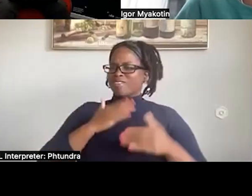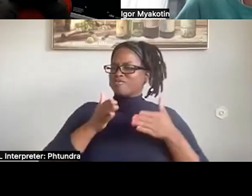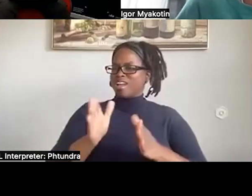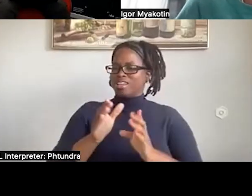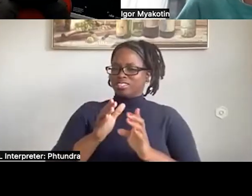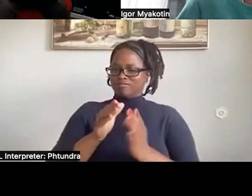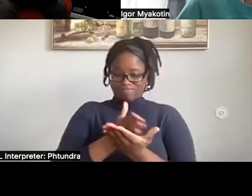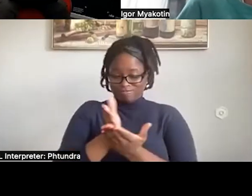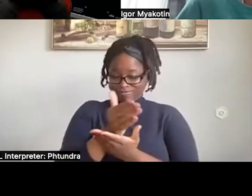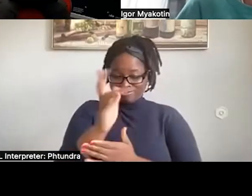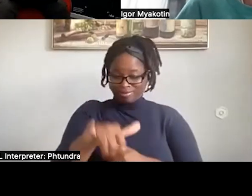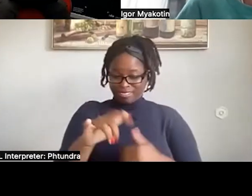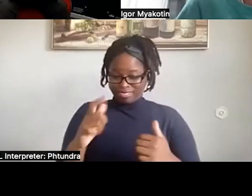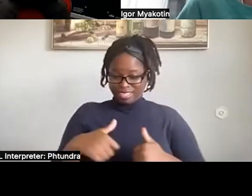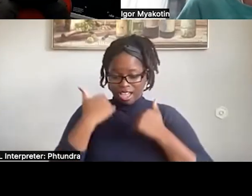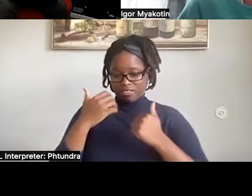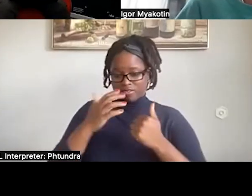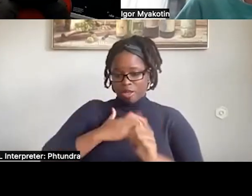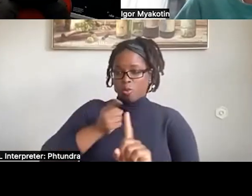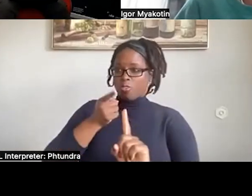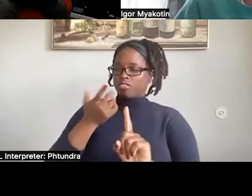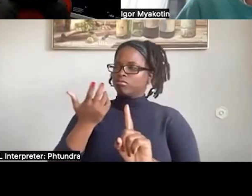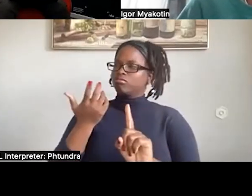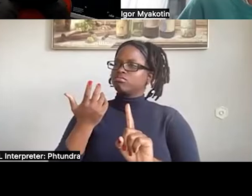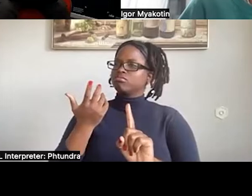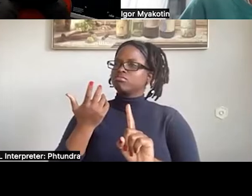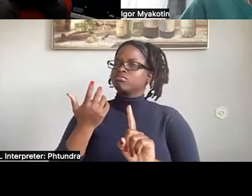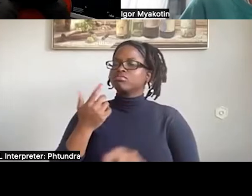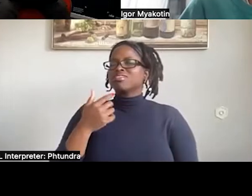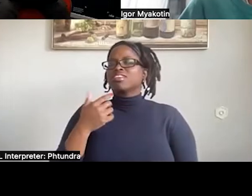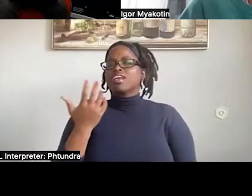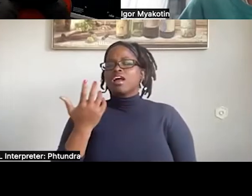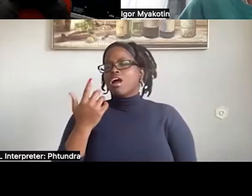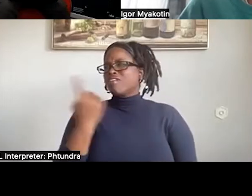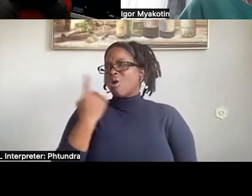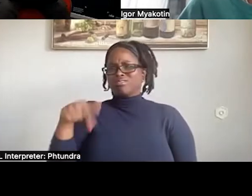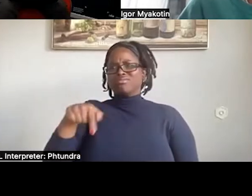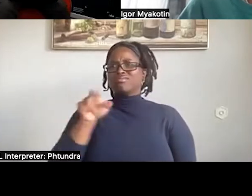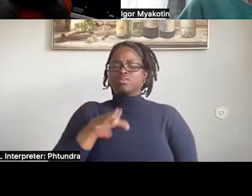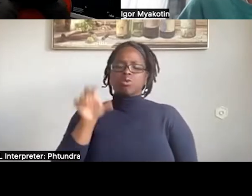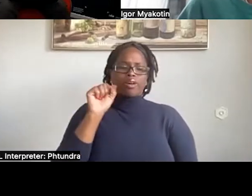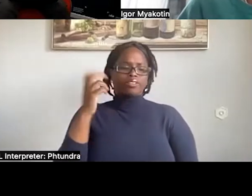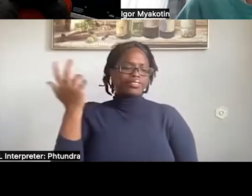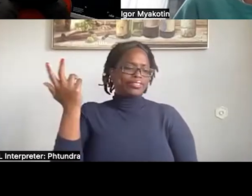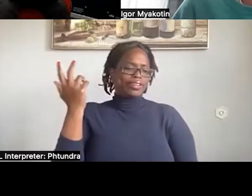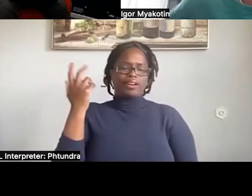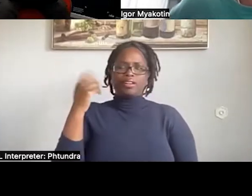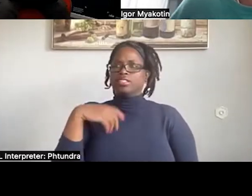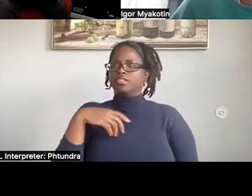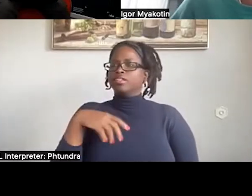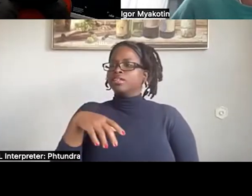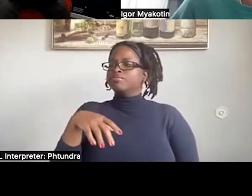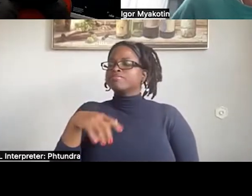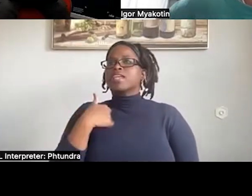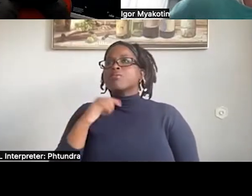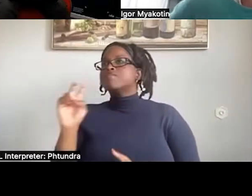new direction, instead of, as I have always faced in the US, like going and being aggressive and seeing if there is anything